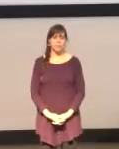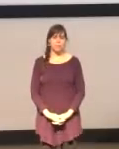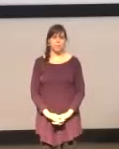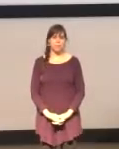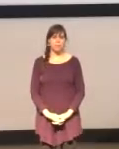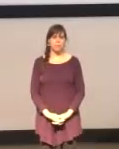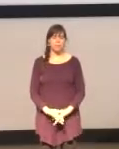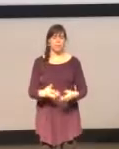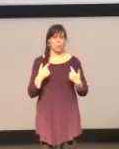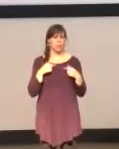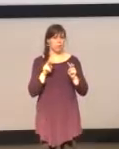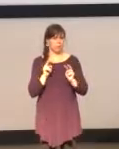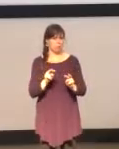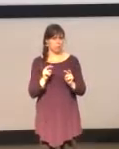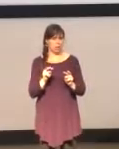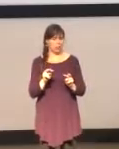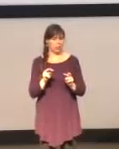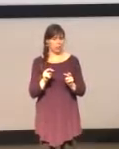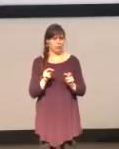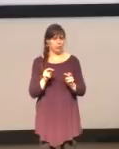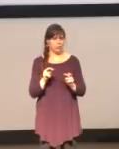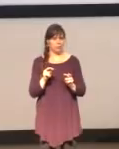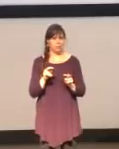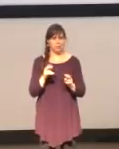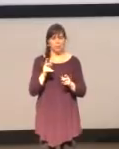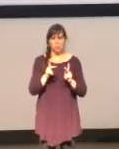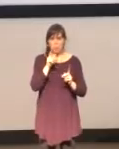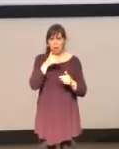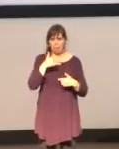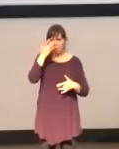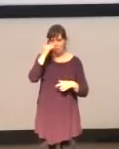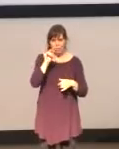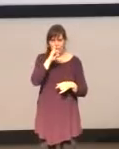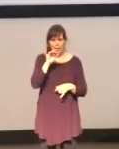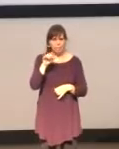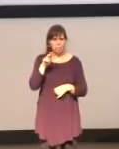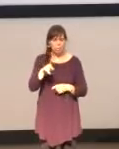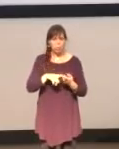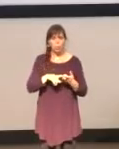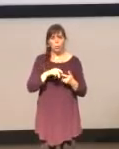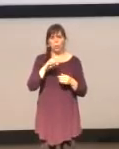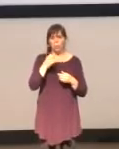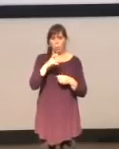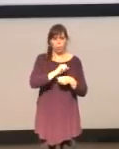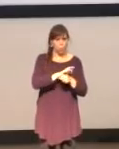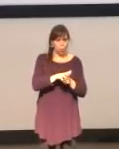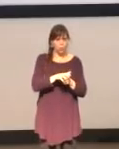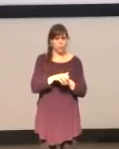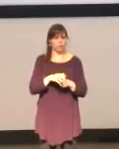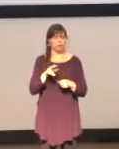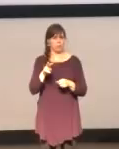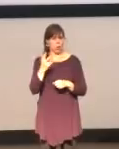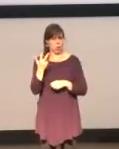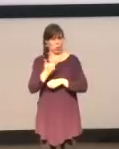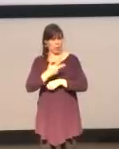Now we are monitoring, influenza-like illness, COVID-like illnesses, and looking for a 3-day rise as an